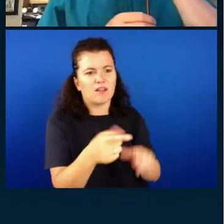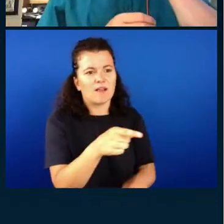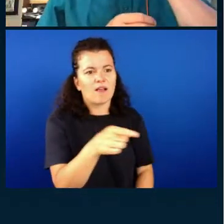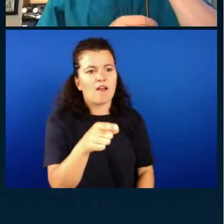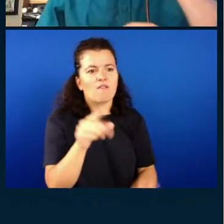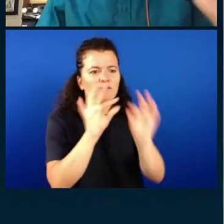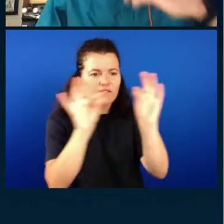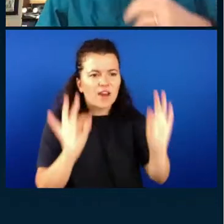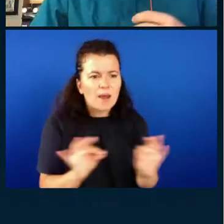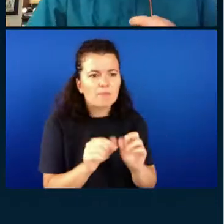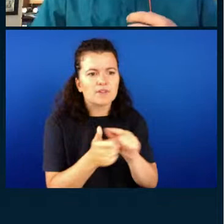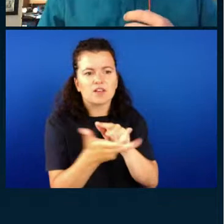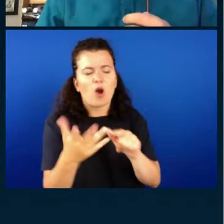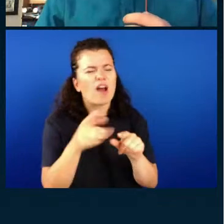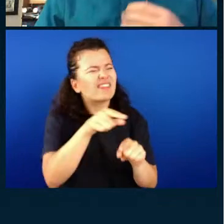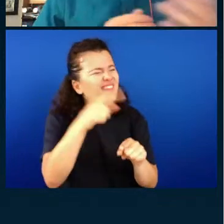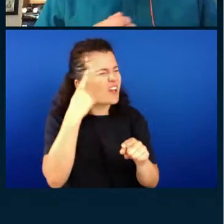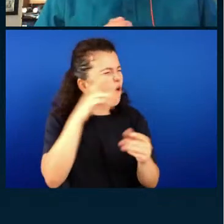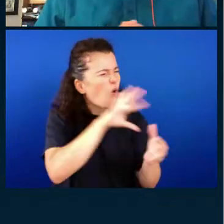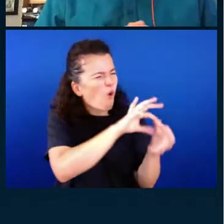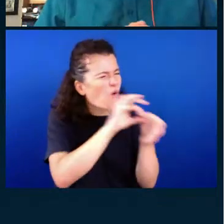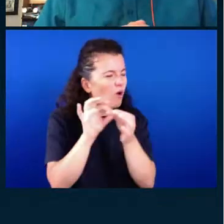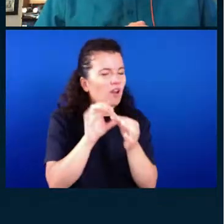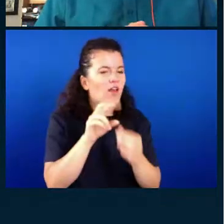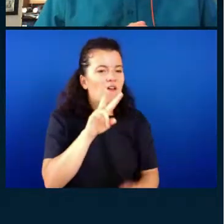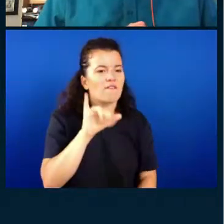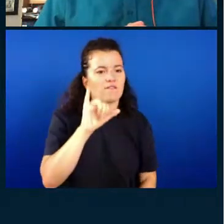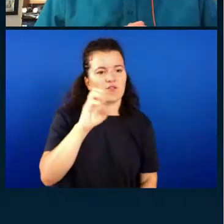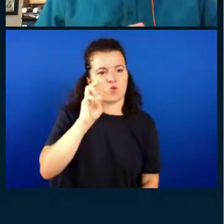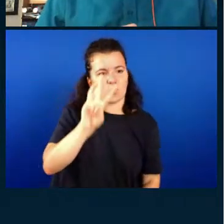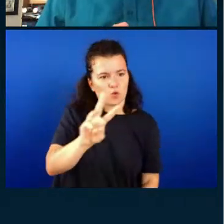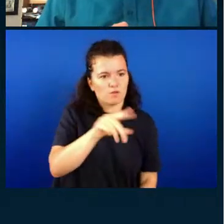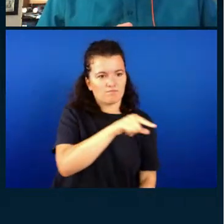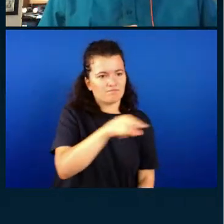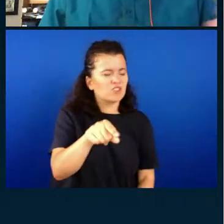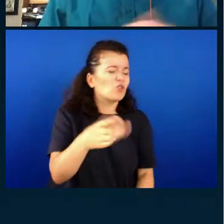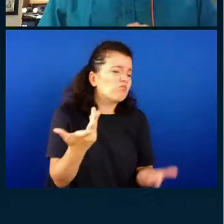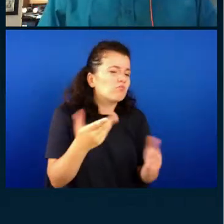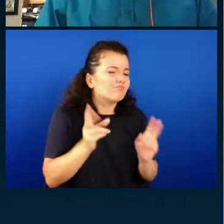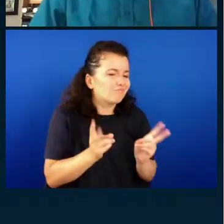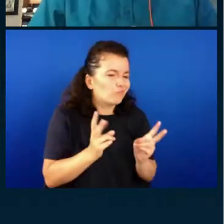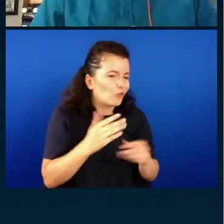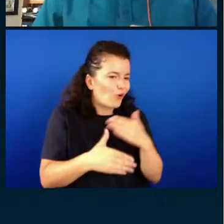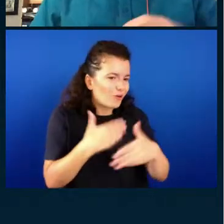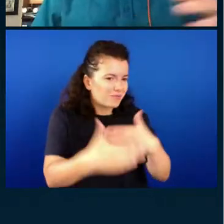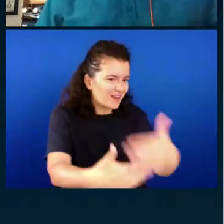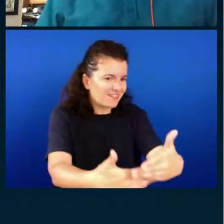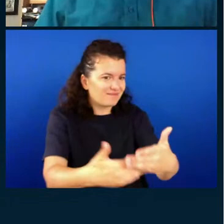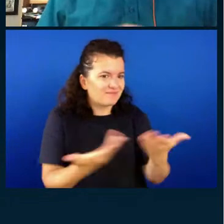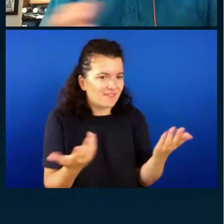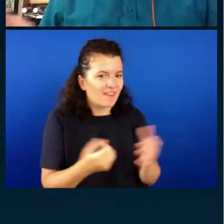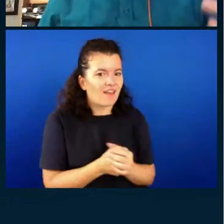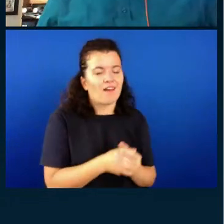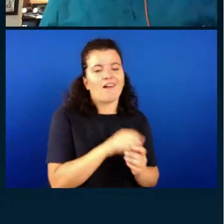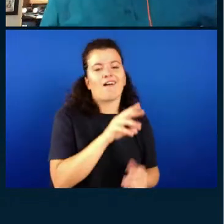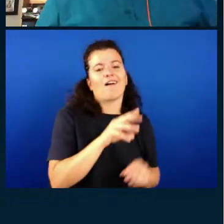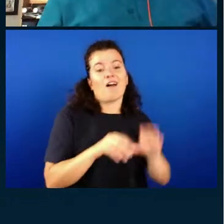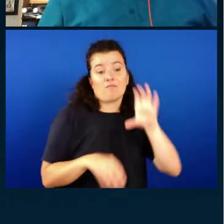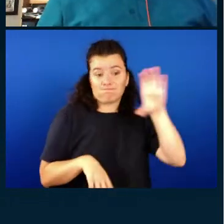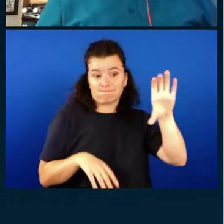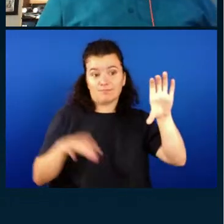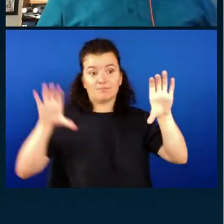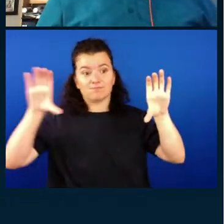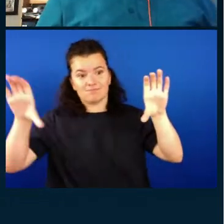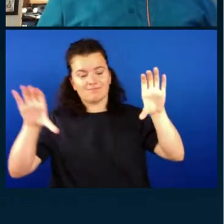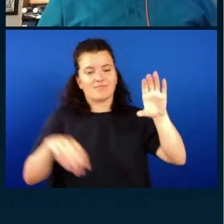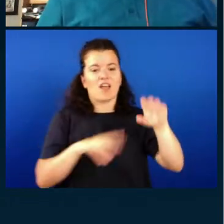think they were all using Vue. But this is very, very standard, is that, you'll very often have a web app and an API app.